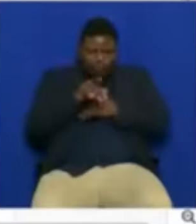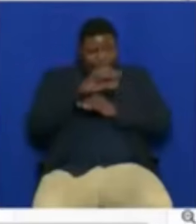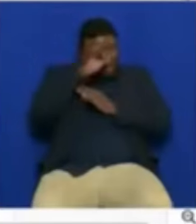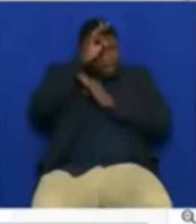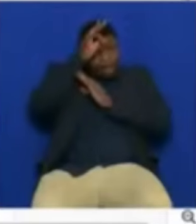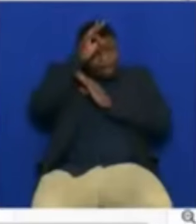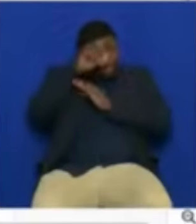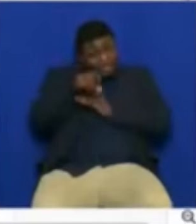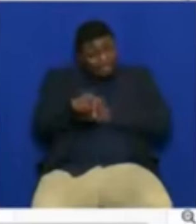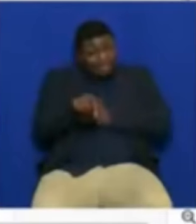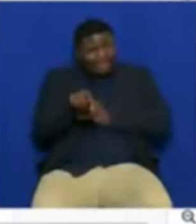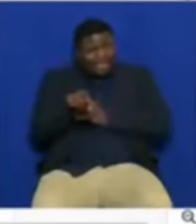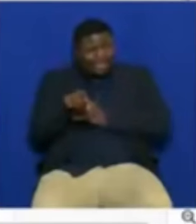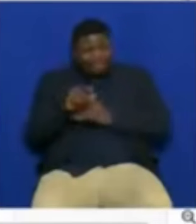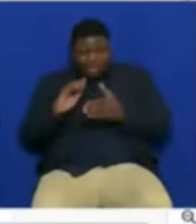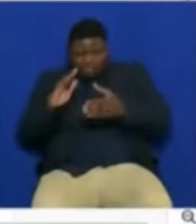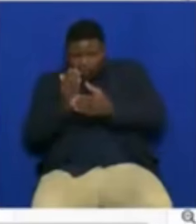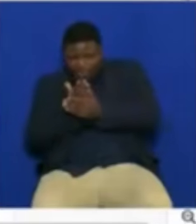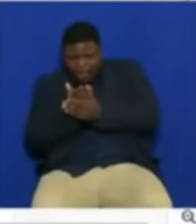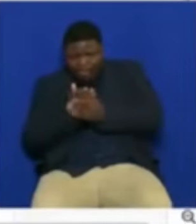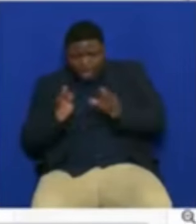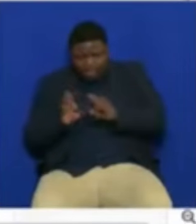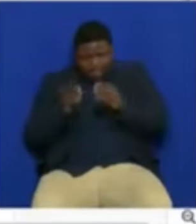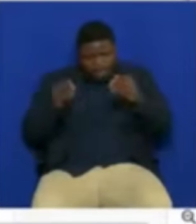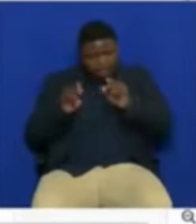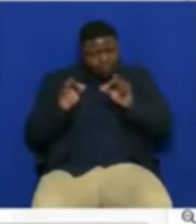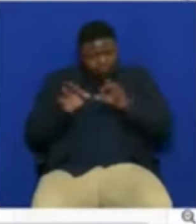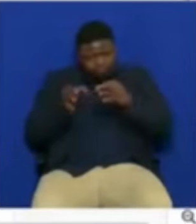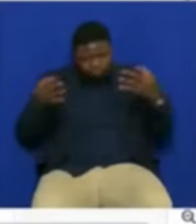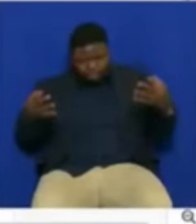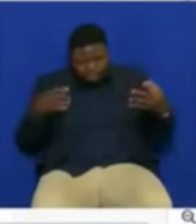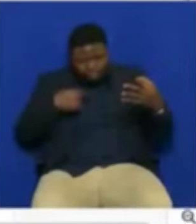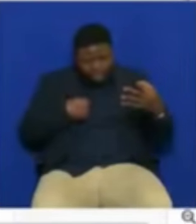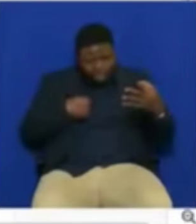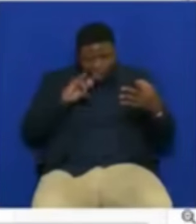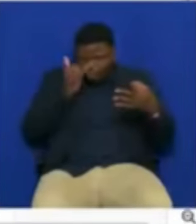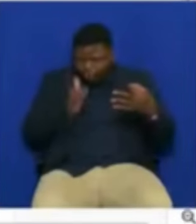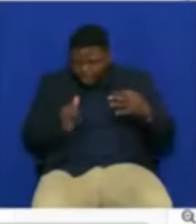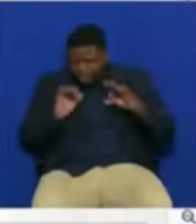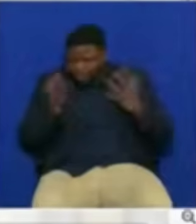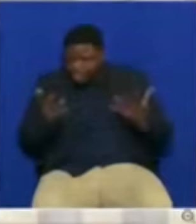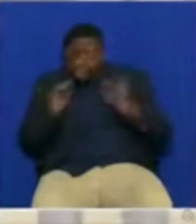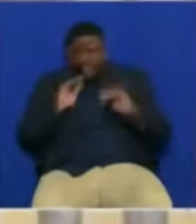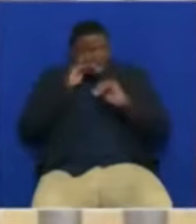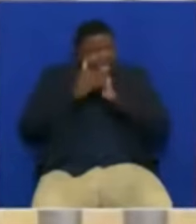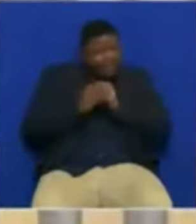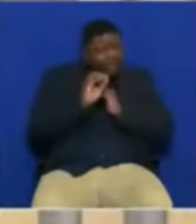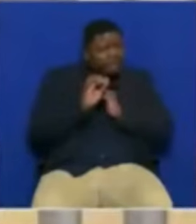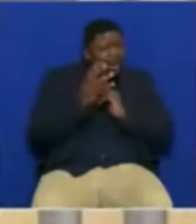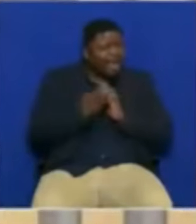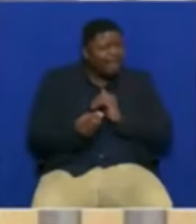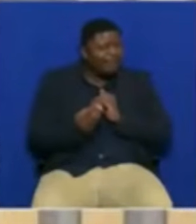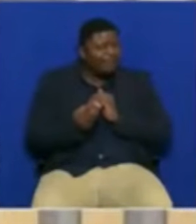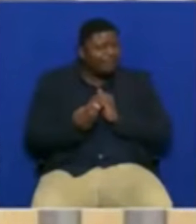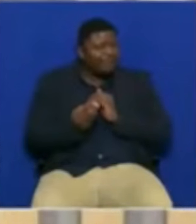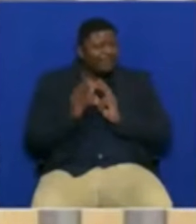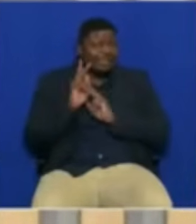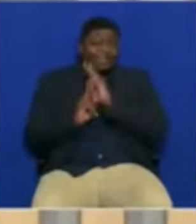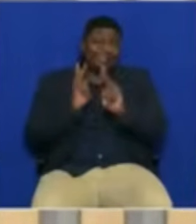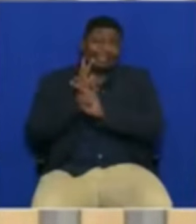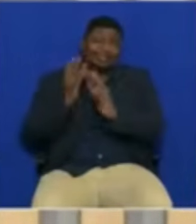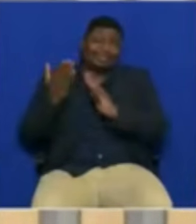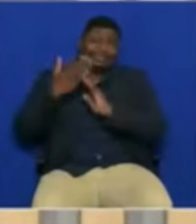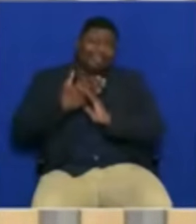Did you check the docket? Right? I'm just talking about there. Can I interrupt you? I don't think we're going to get